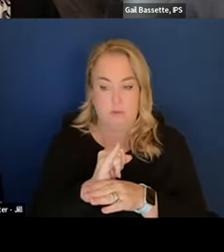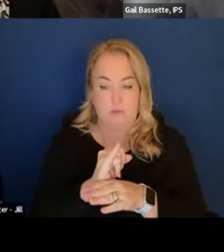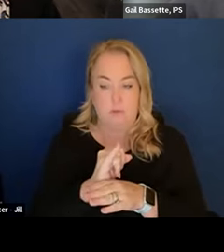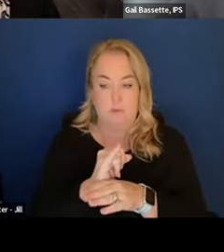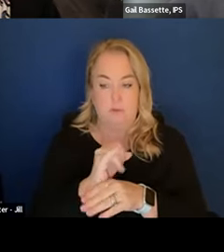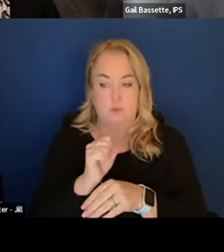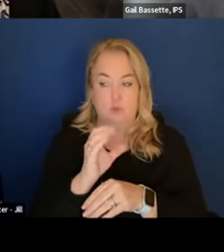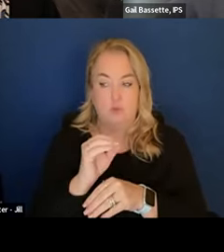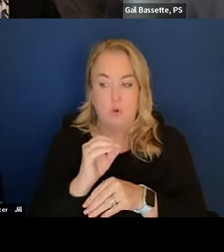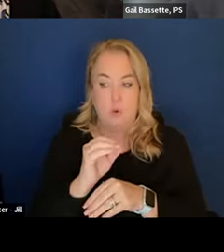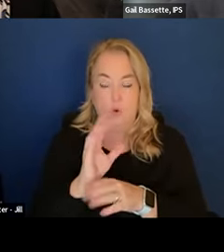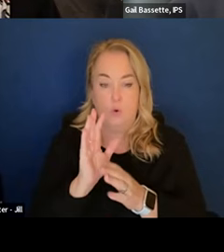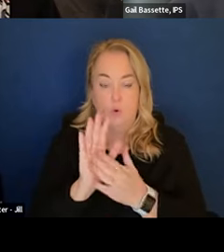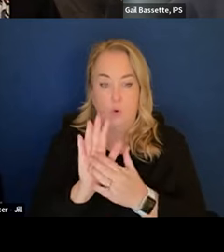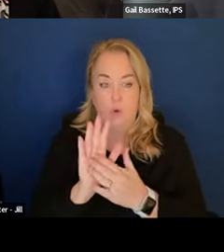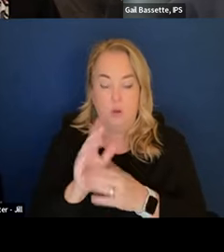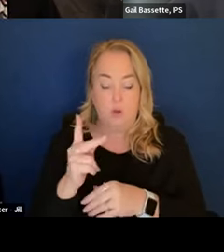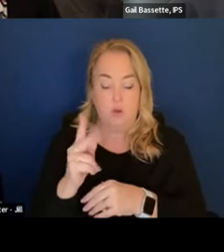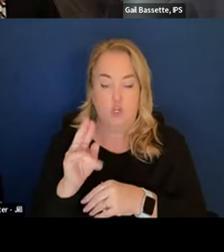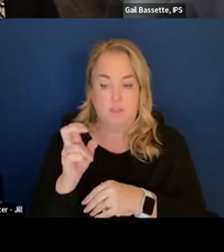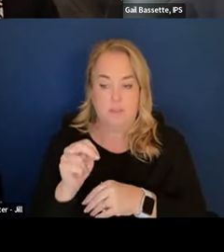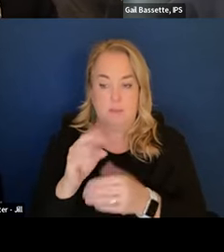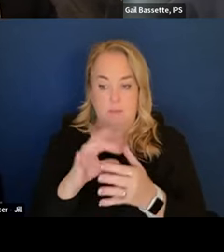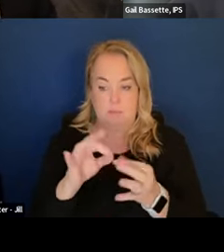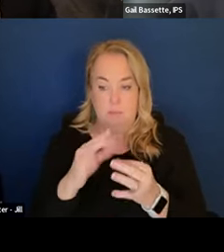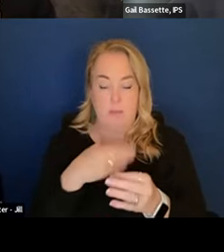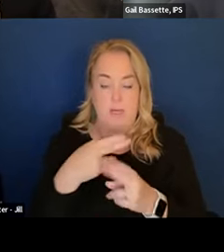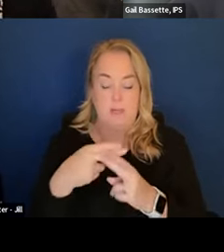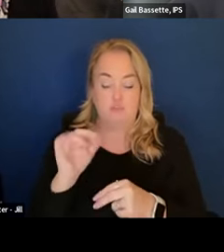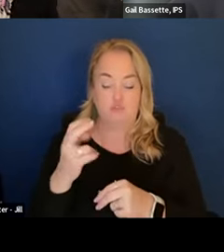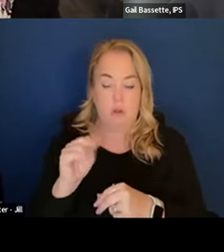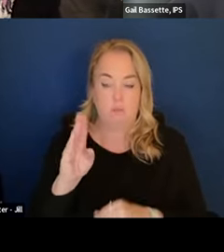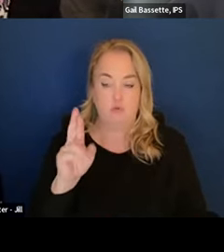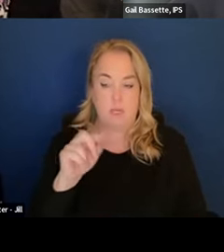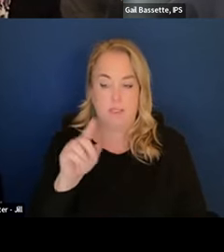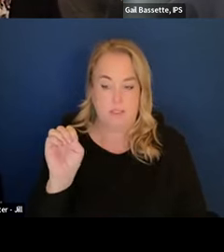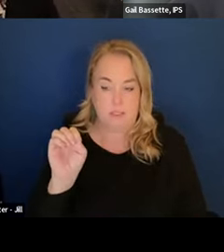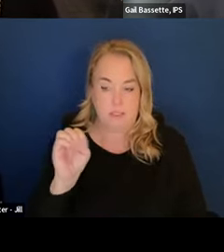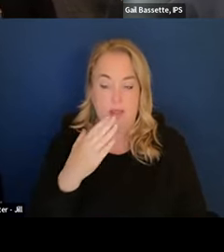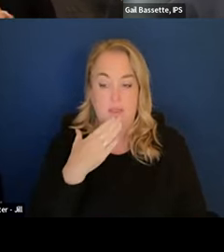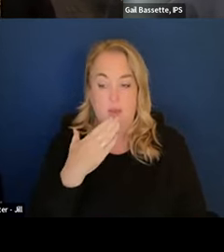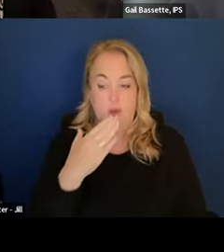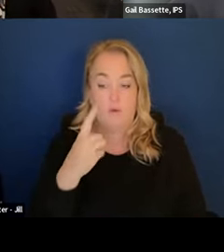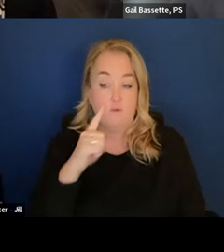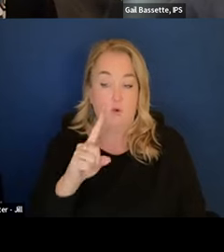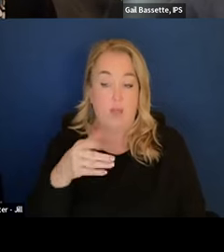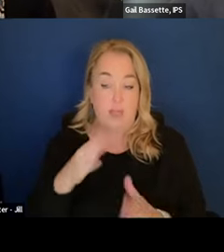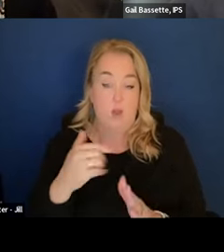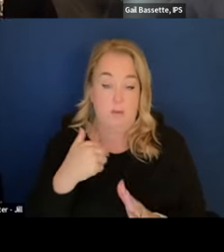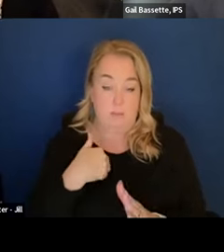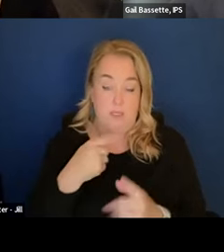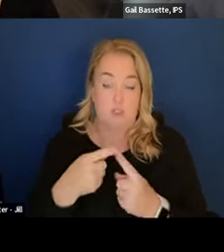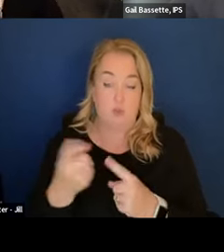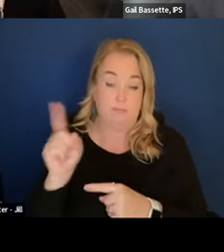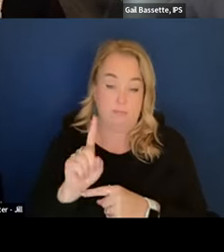industry. But so, as Kristen said, my name is John Braze. I'd actually like to thank you for giving me the opportunity to speak to